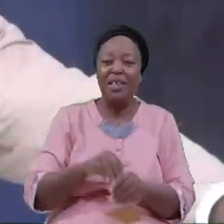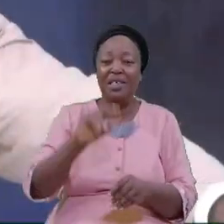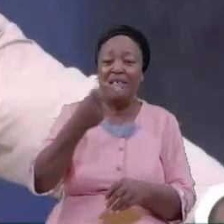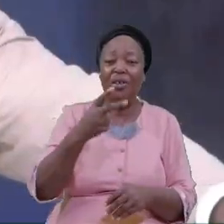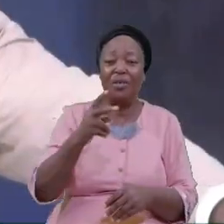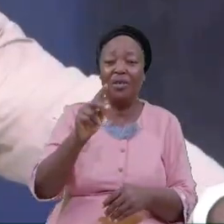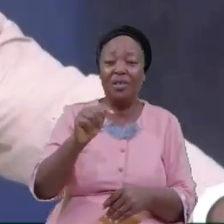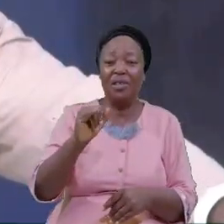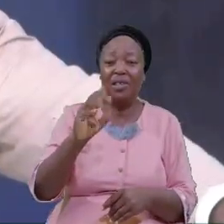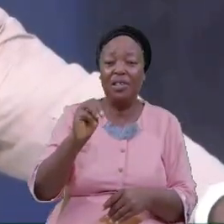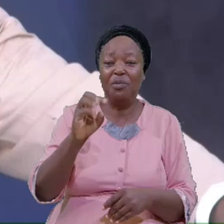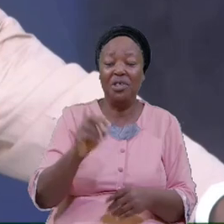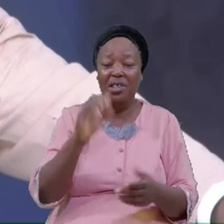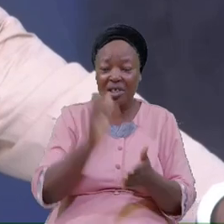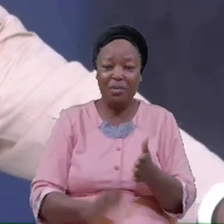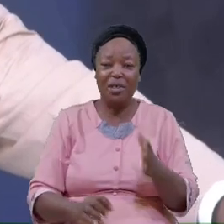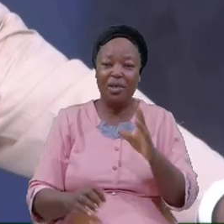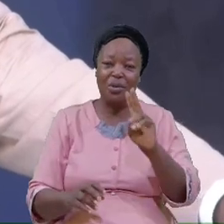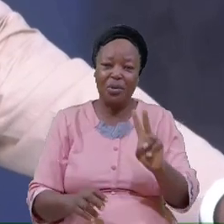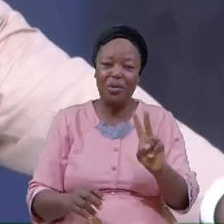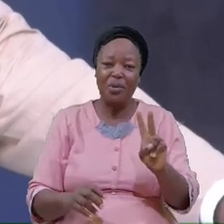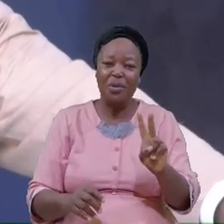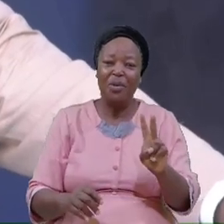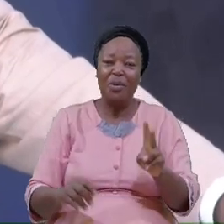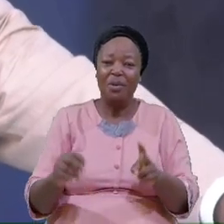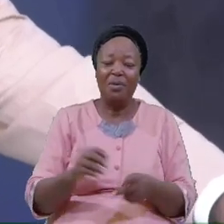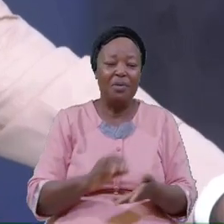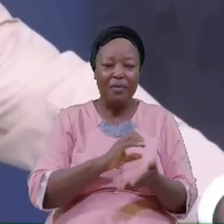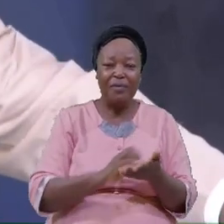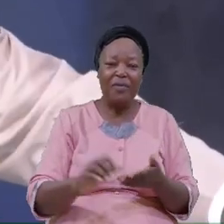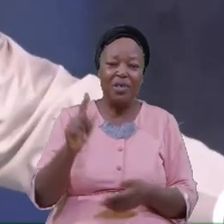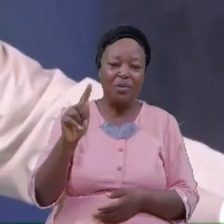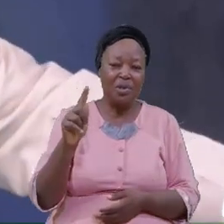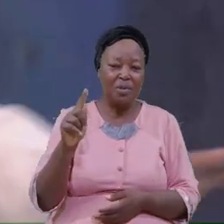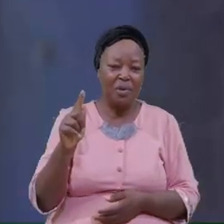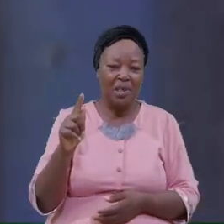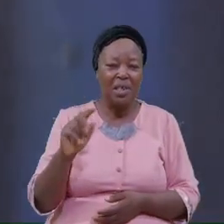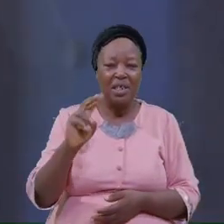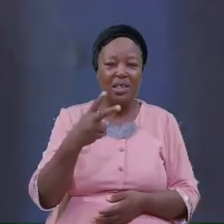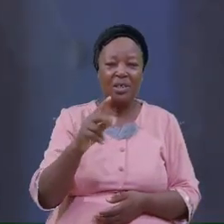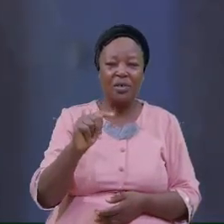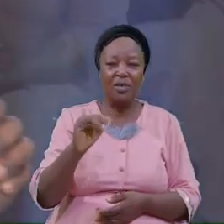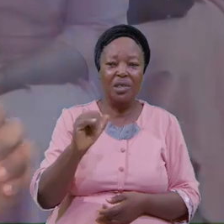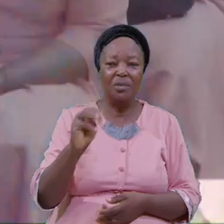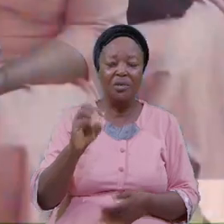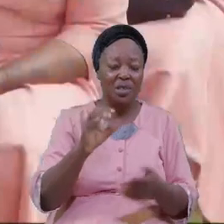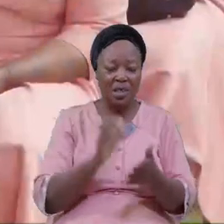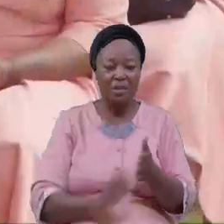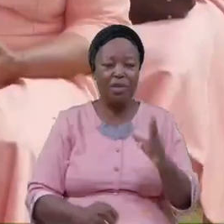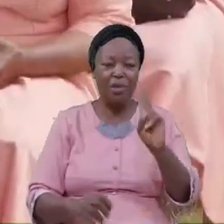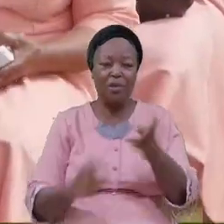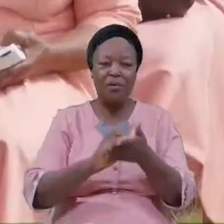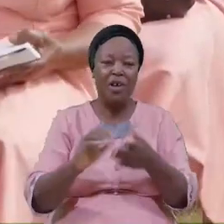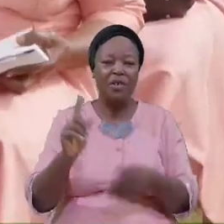2. Deuxième Timothée chapitre 2. I'm reading from verse 21. Verset 21. Timothy chapter 2, verse 21.